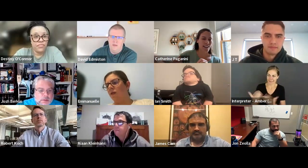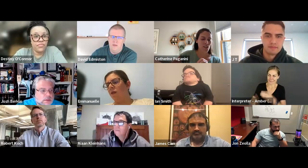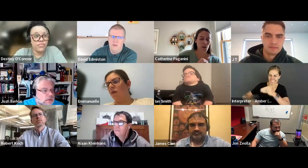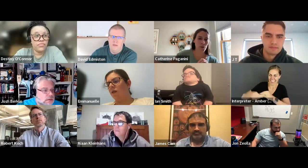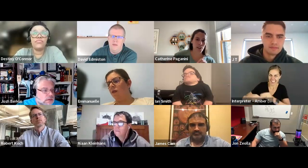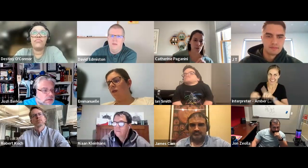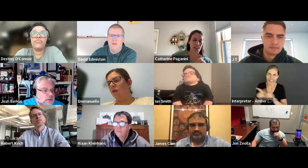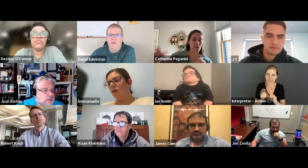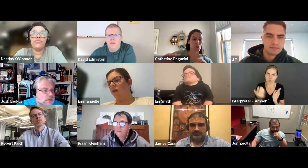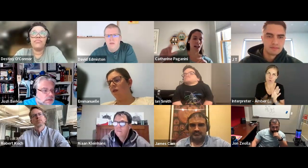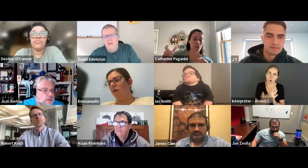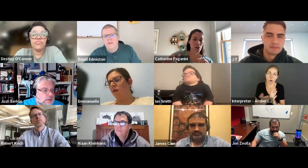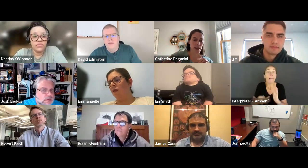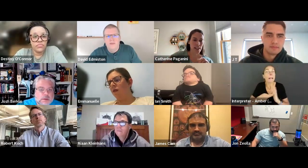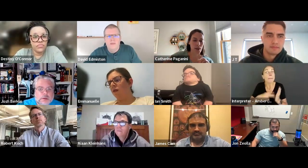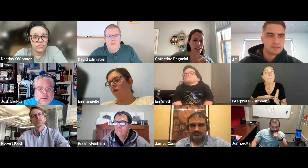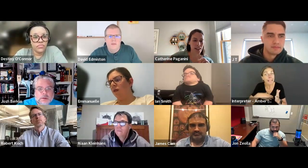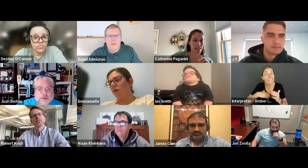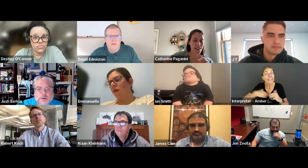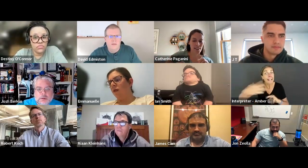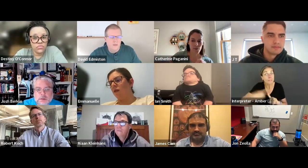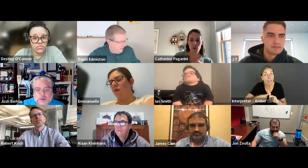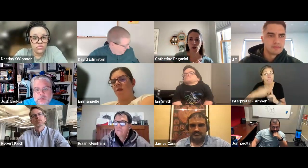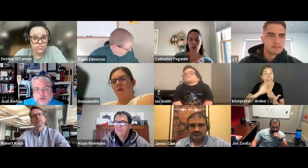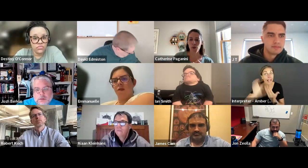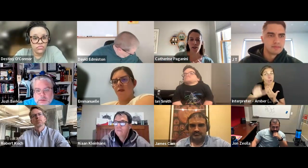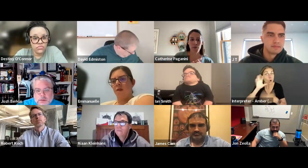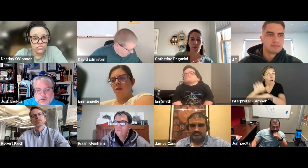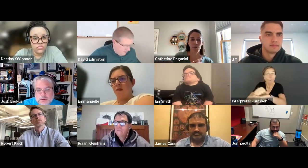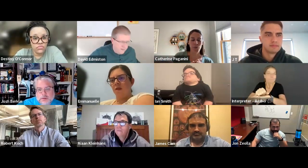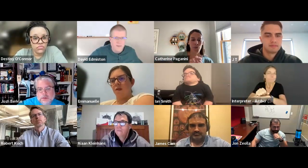the next one will not be there. So you have to automatically make it.